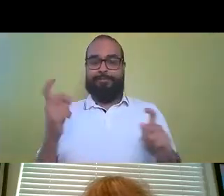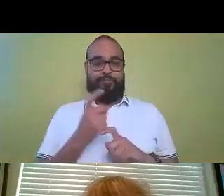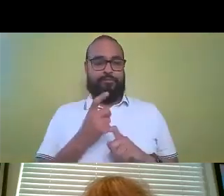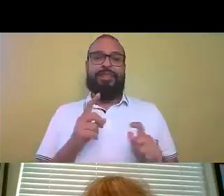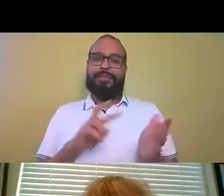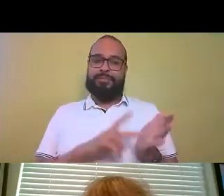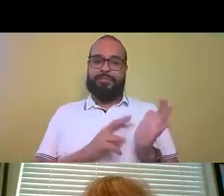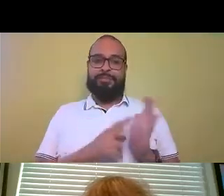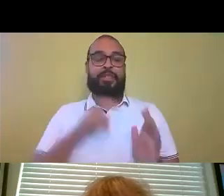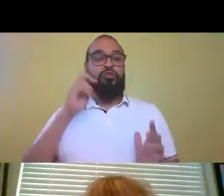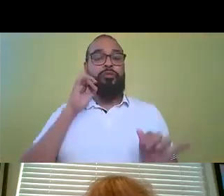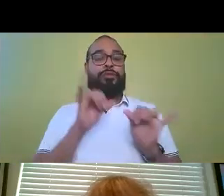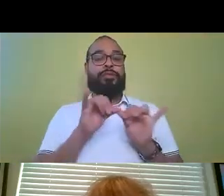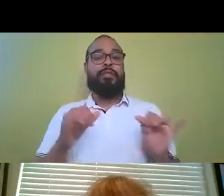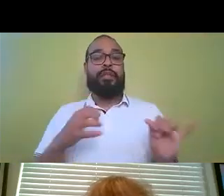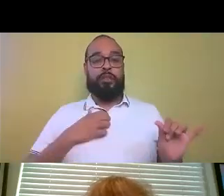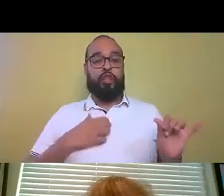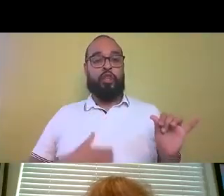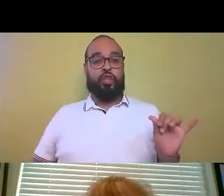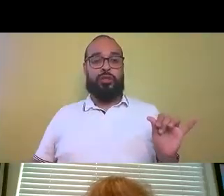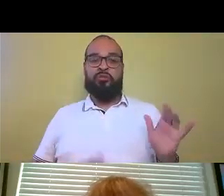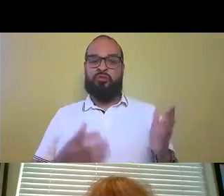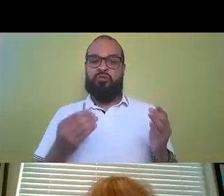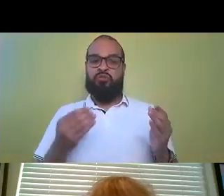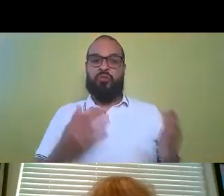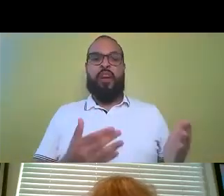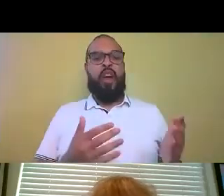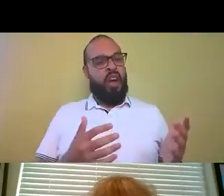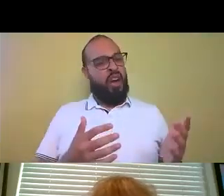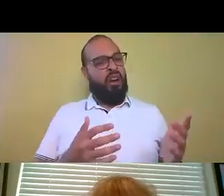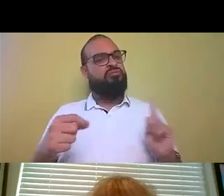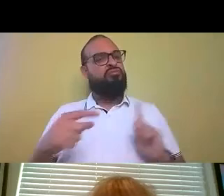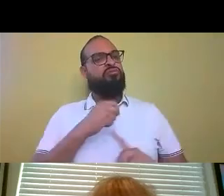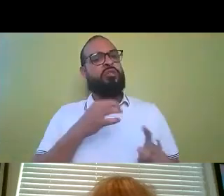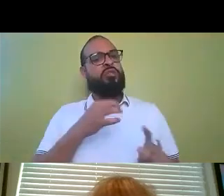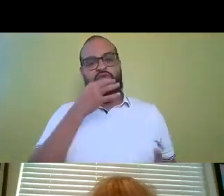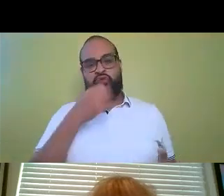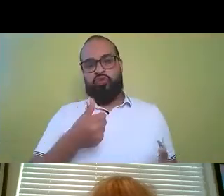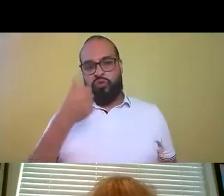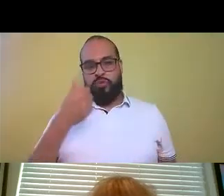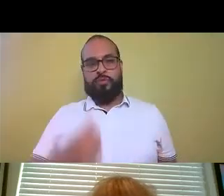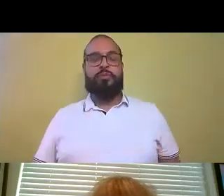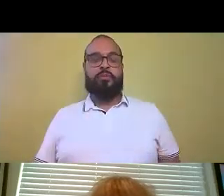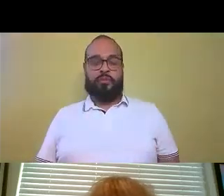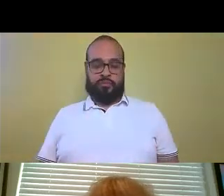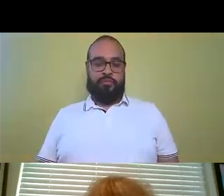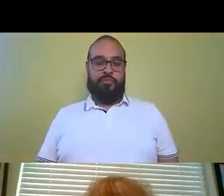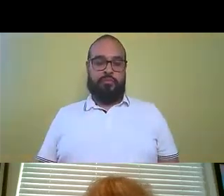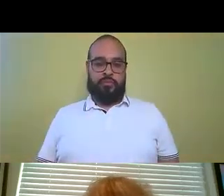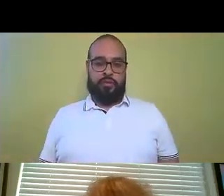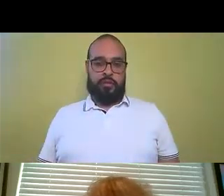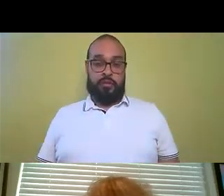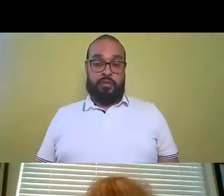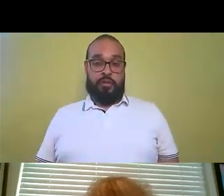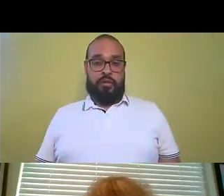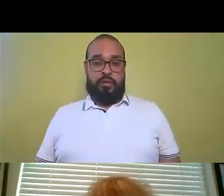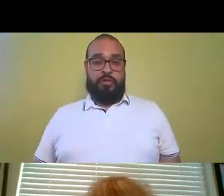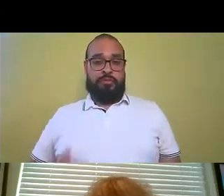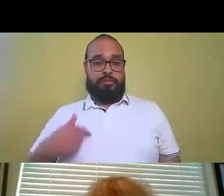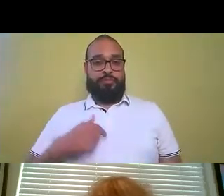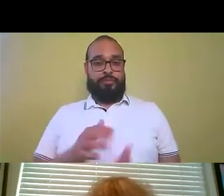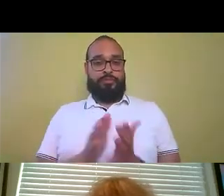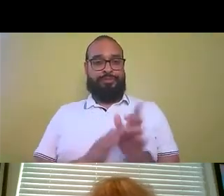nervous system with the sensory meal sooner. So what I would be doing is asking parents or educators as